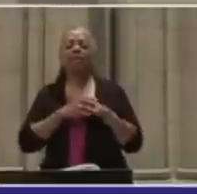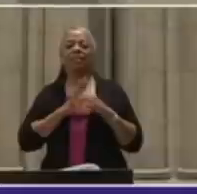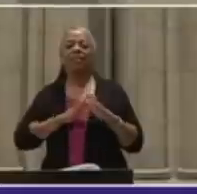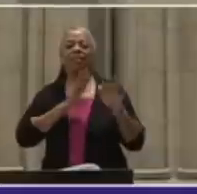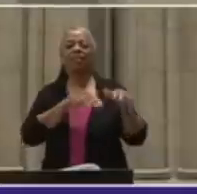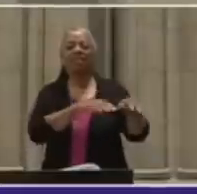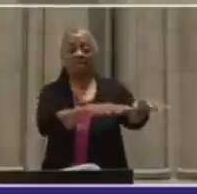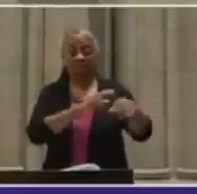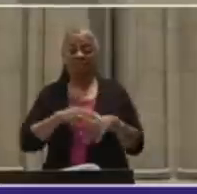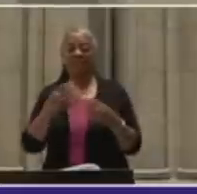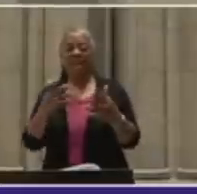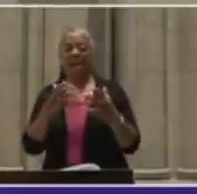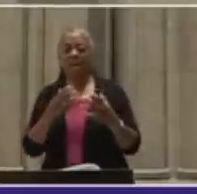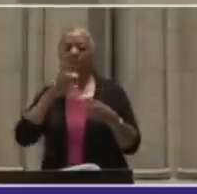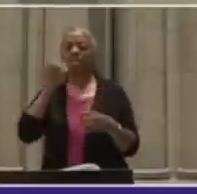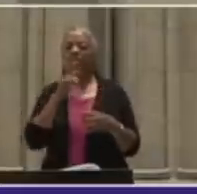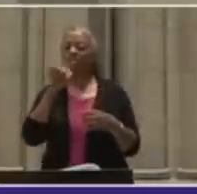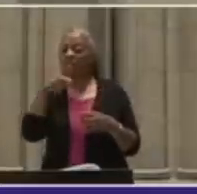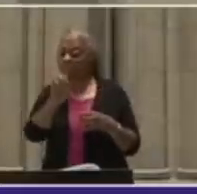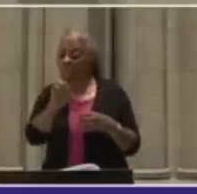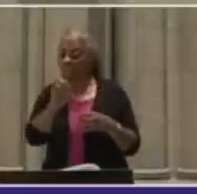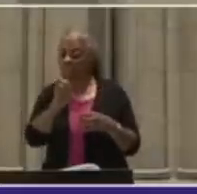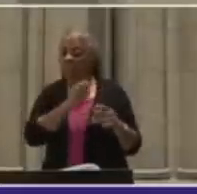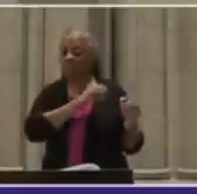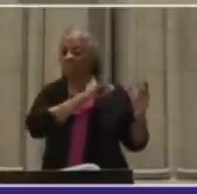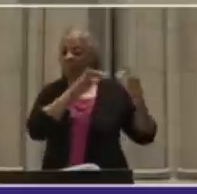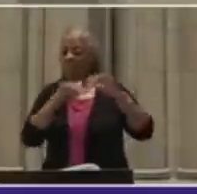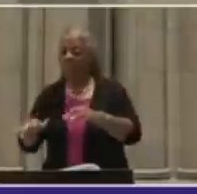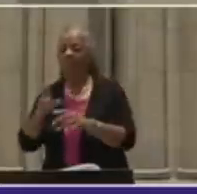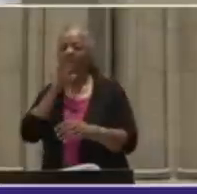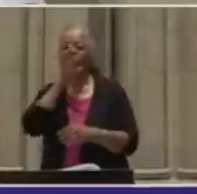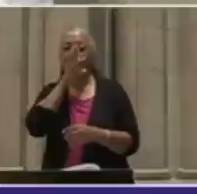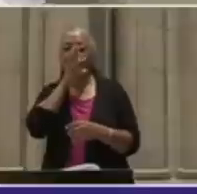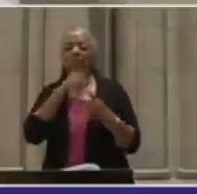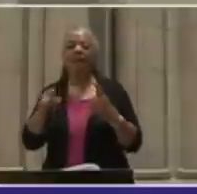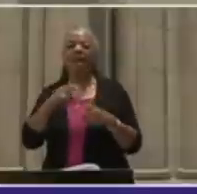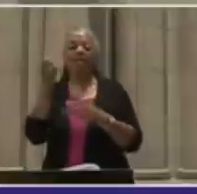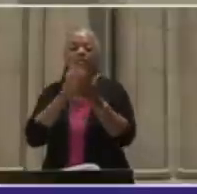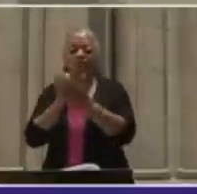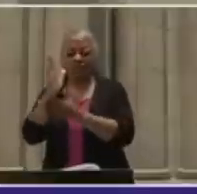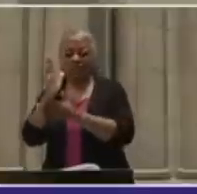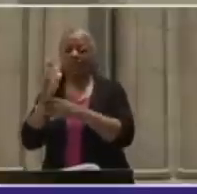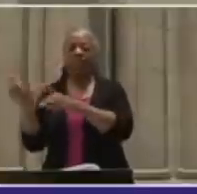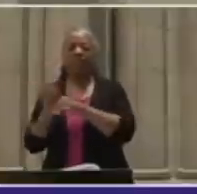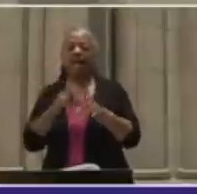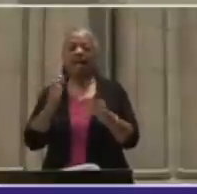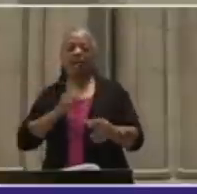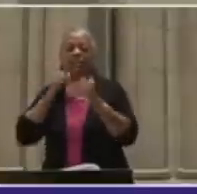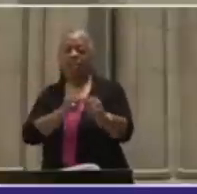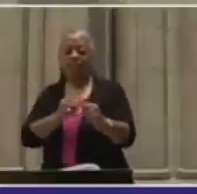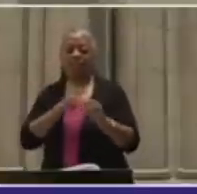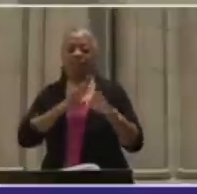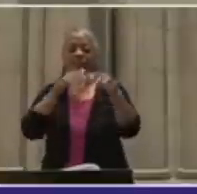it. I want justice to roll down like waters and righteousness like a mighty stream. That's all I want,